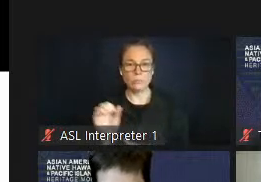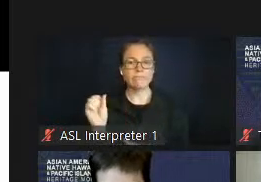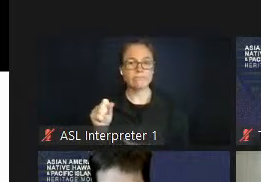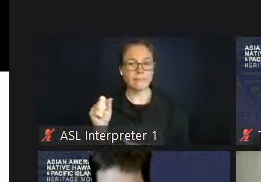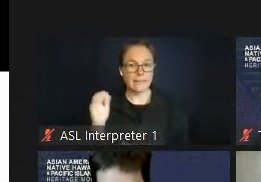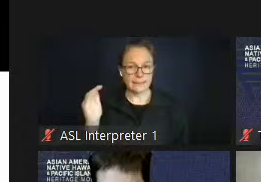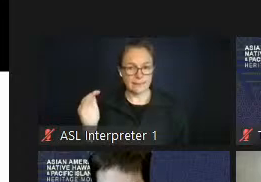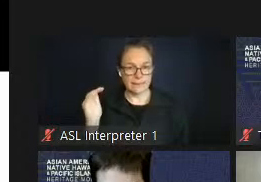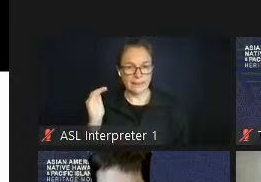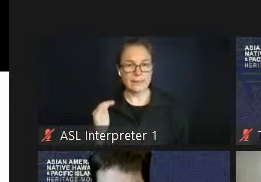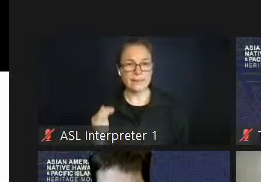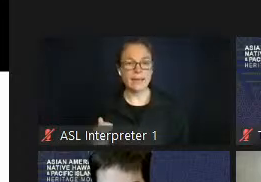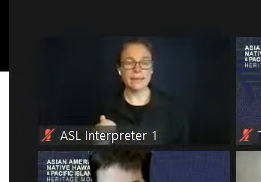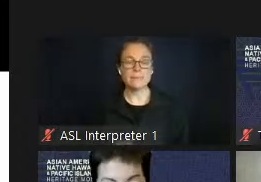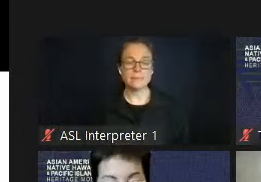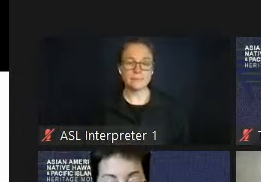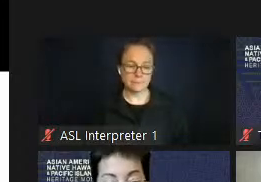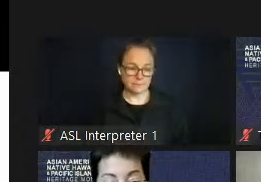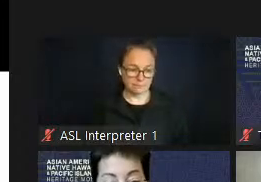please. Thank you.